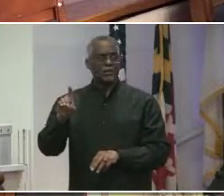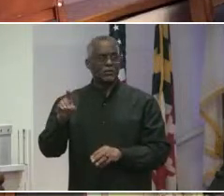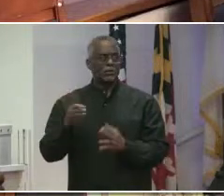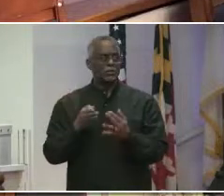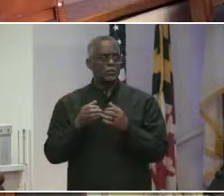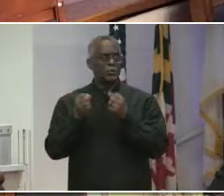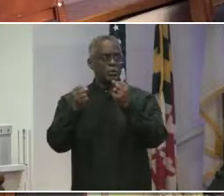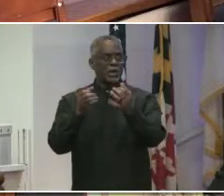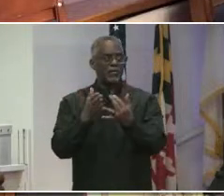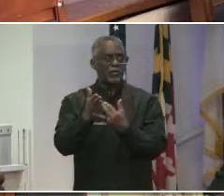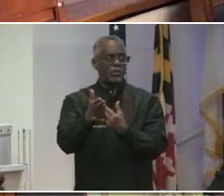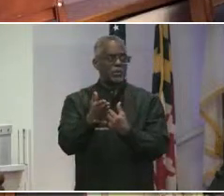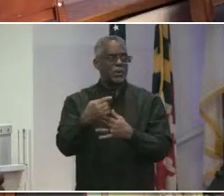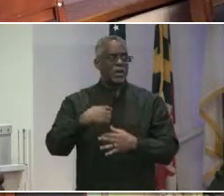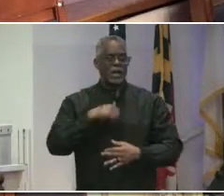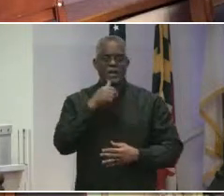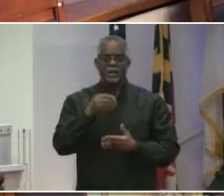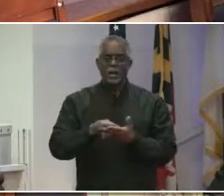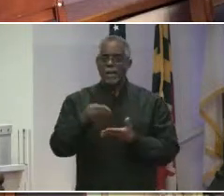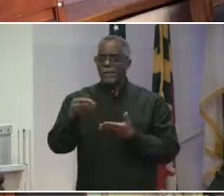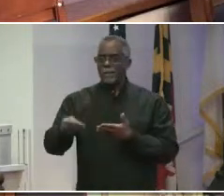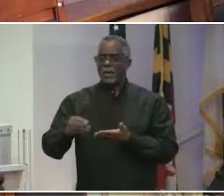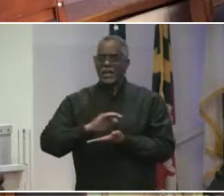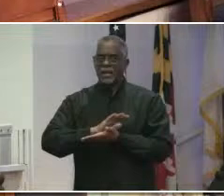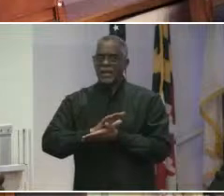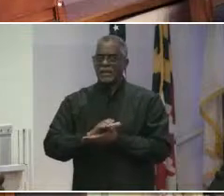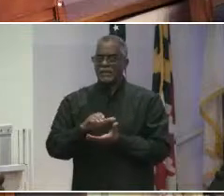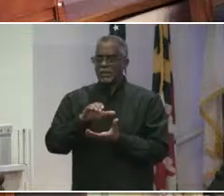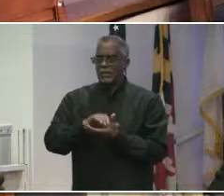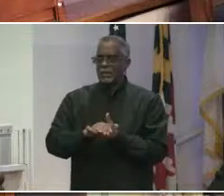and I didn't get like a cheeseburger.